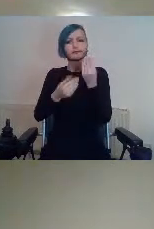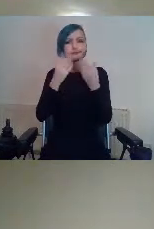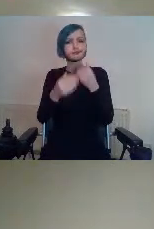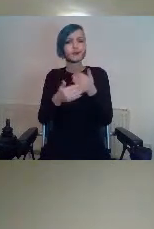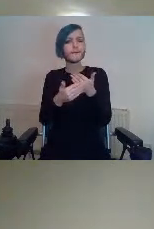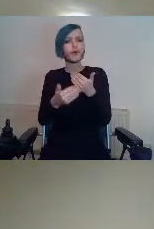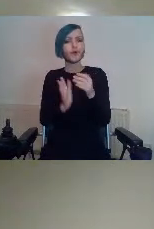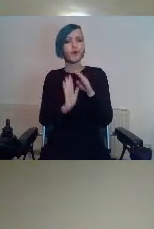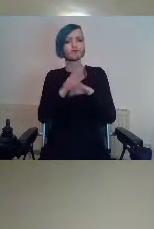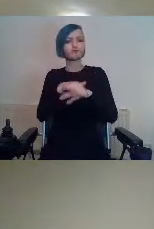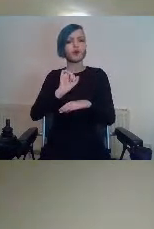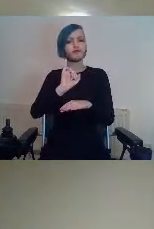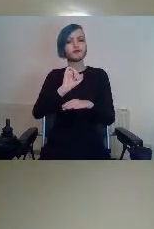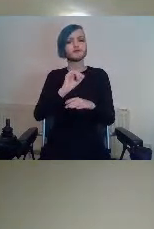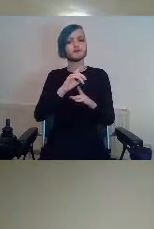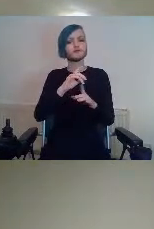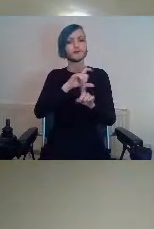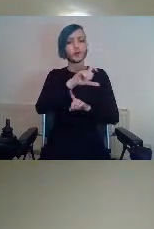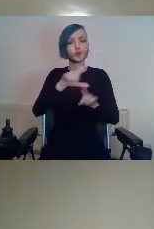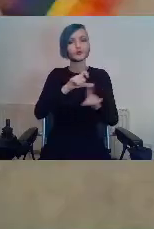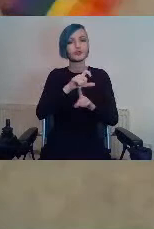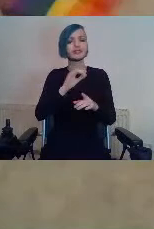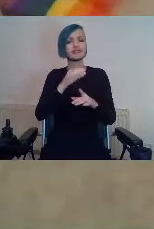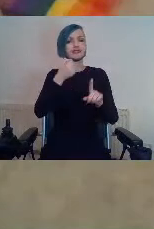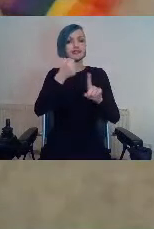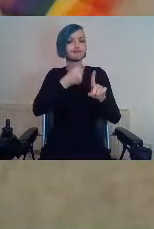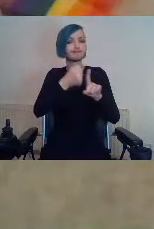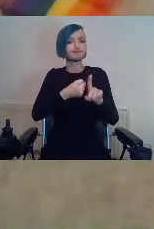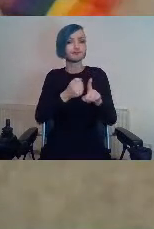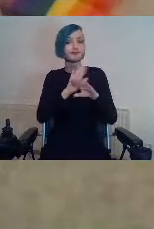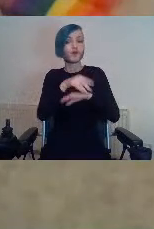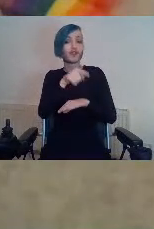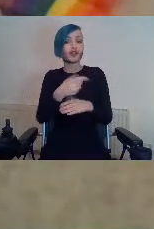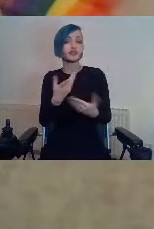been campaigning and doing activism around this.